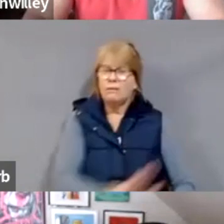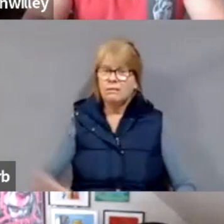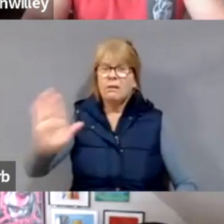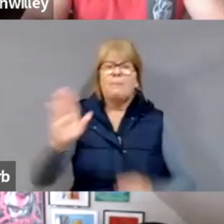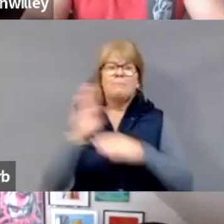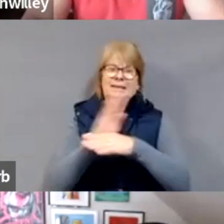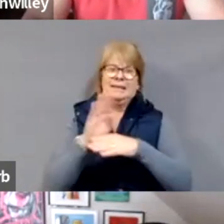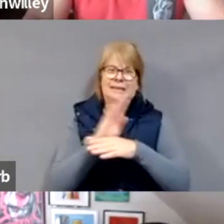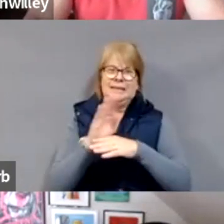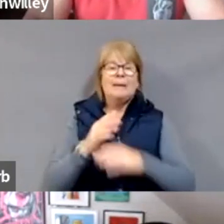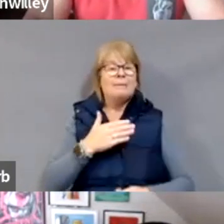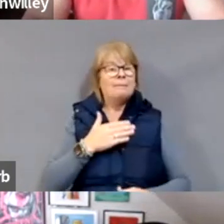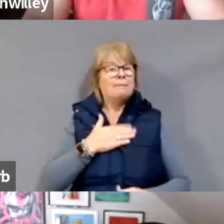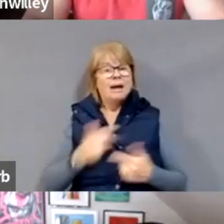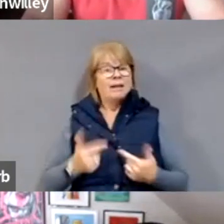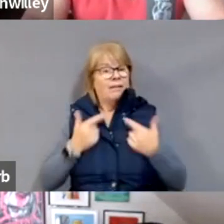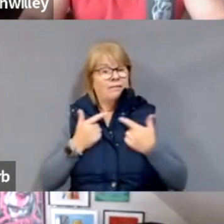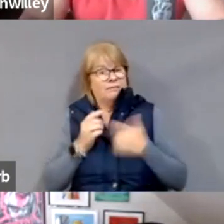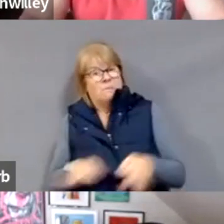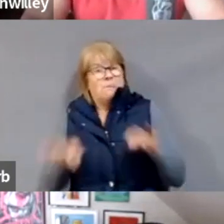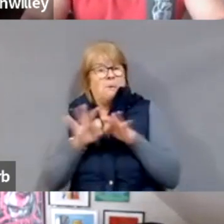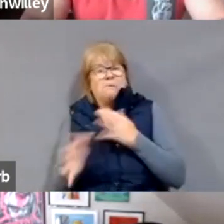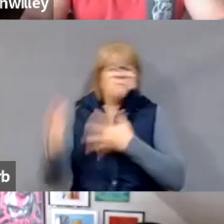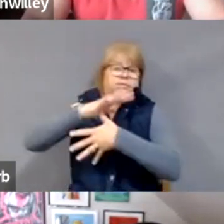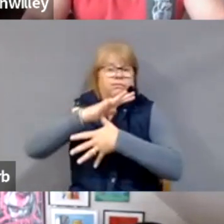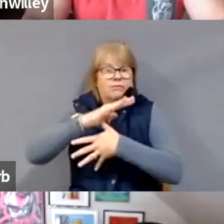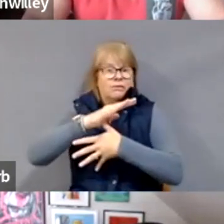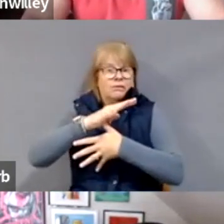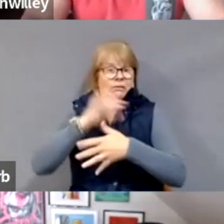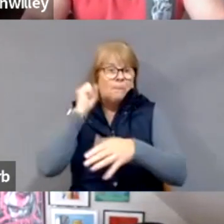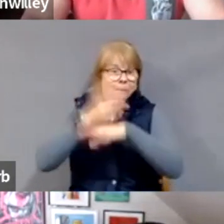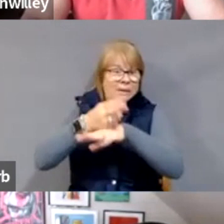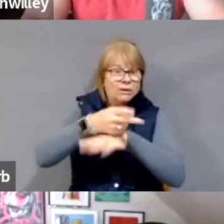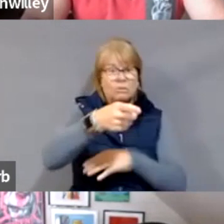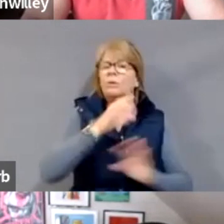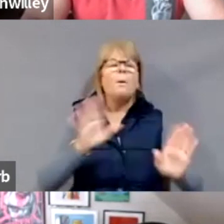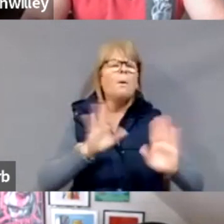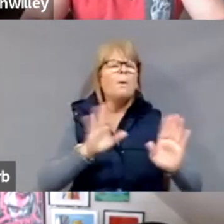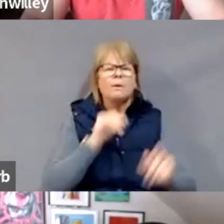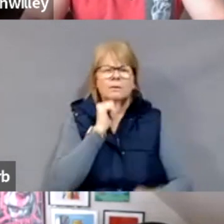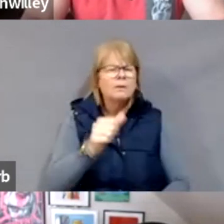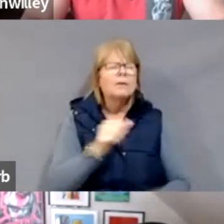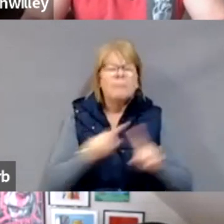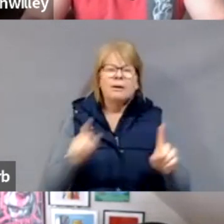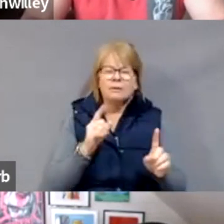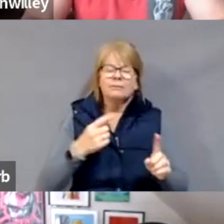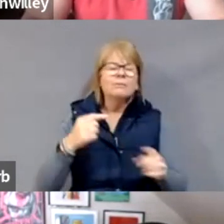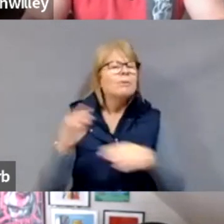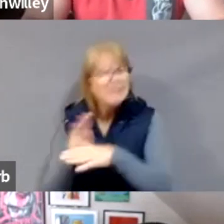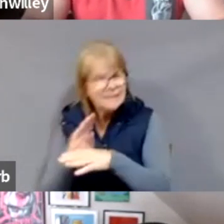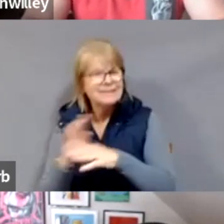is not more important than anybody else. Like, we all have busy lives, whether we're taking care of family or we're working. So